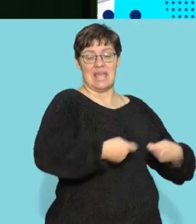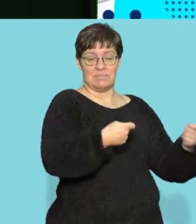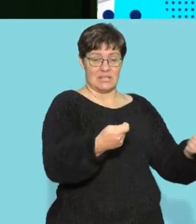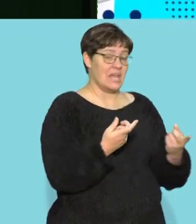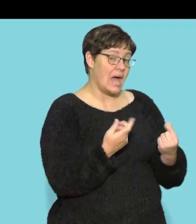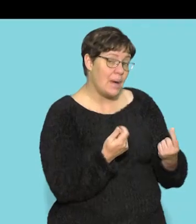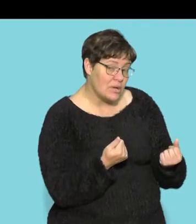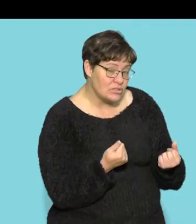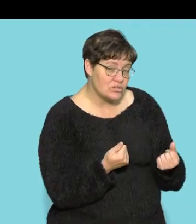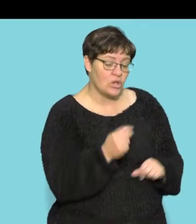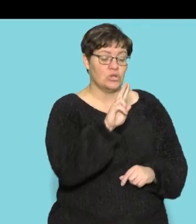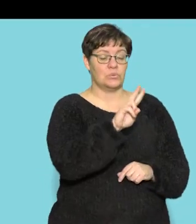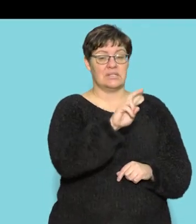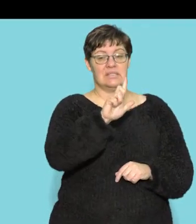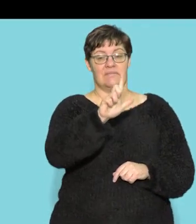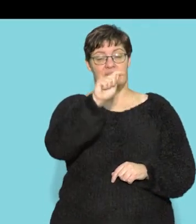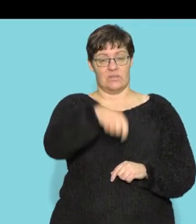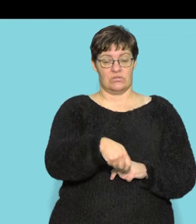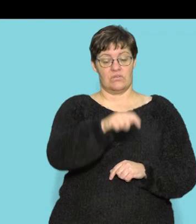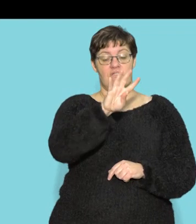How much?